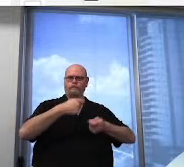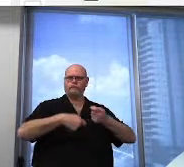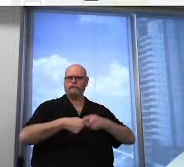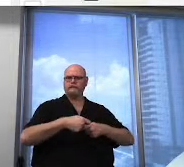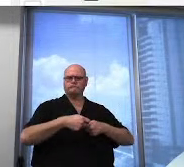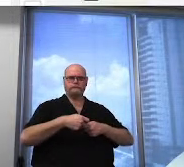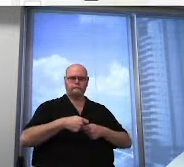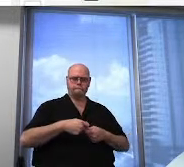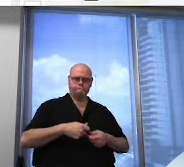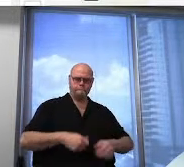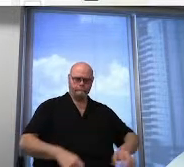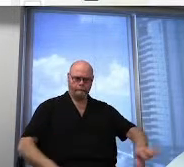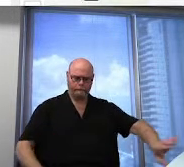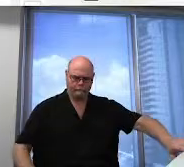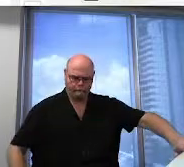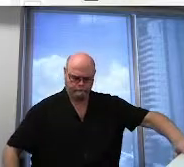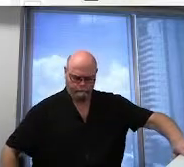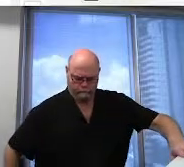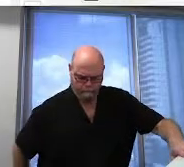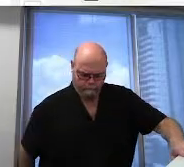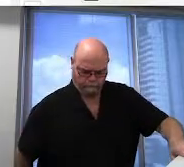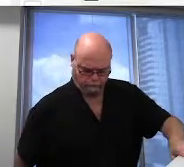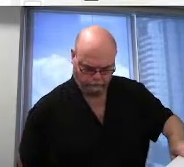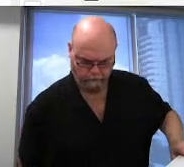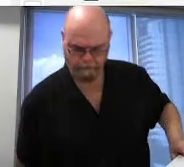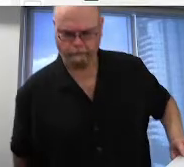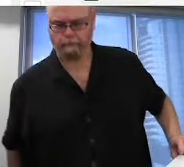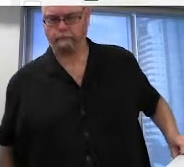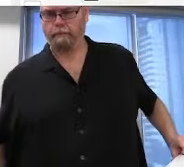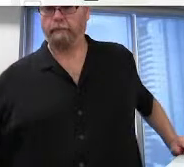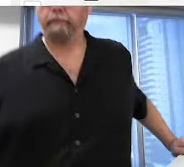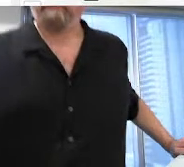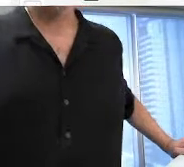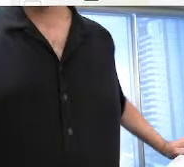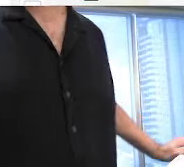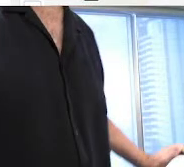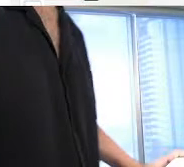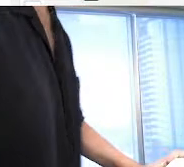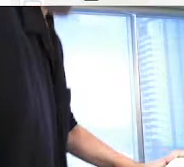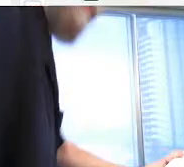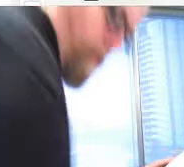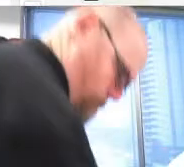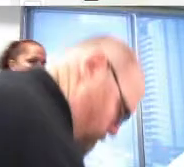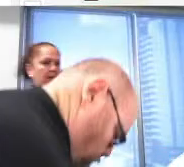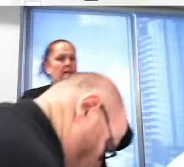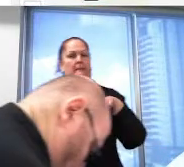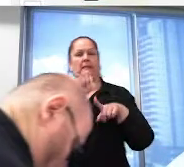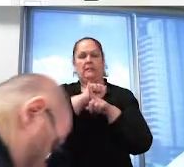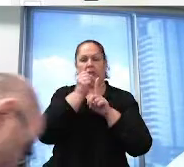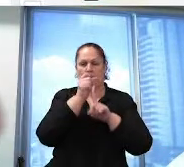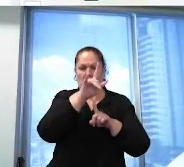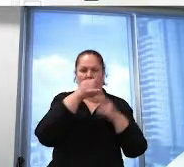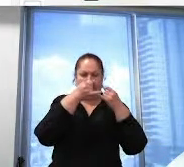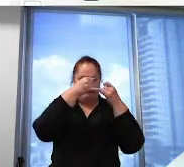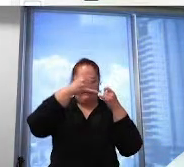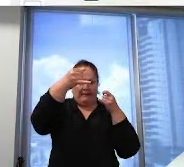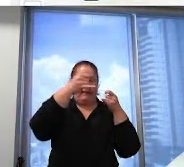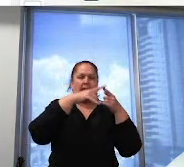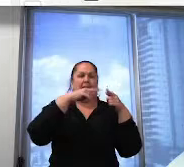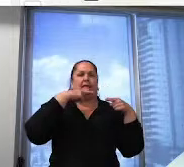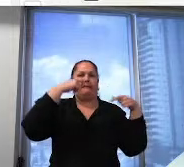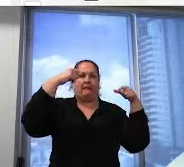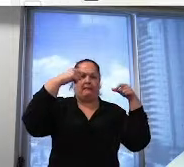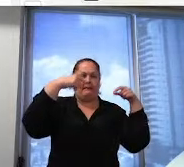pole replacement? The conditions of the line, the ampacity of the necessary for conductors, the conductors that is